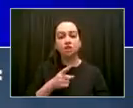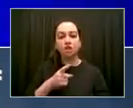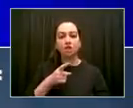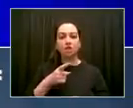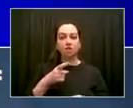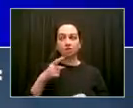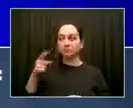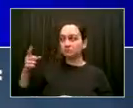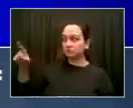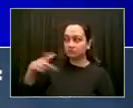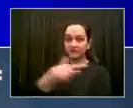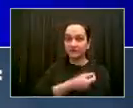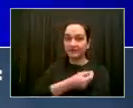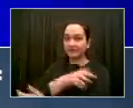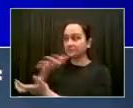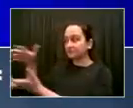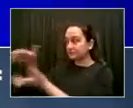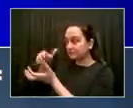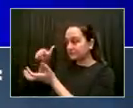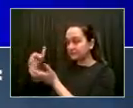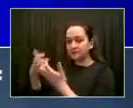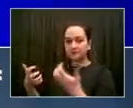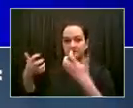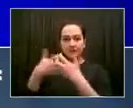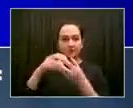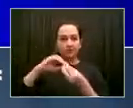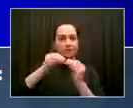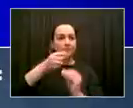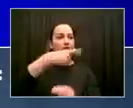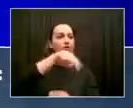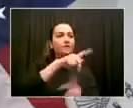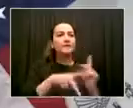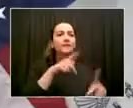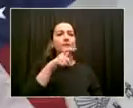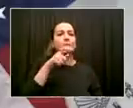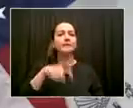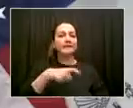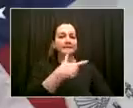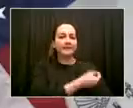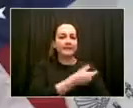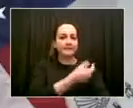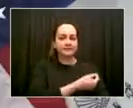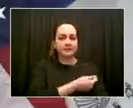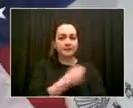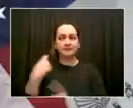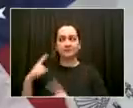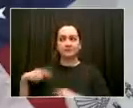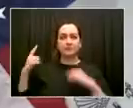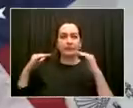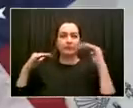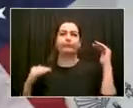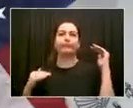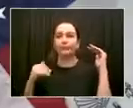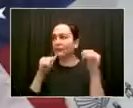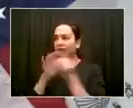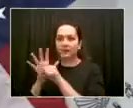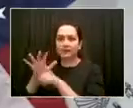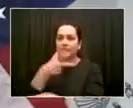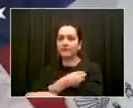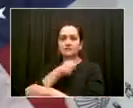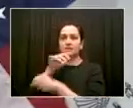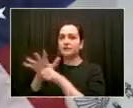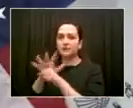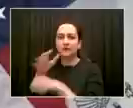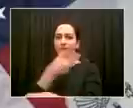to vaccinate, and we need the supply in hand. Haven't had a single week where we could hit the number that